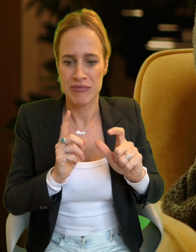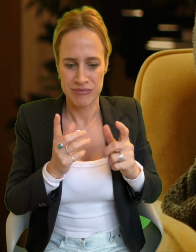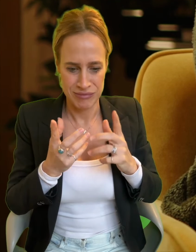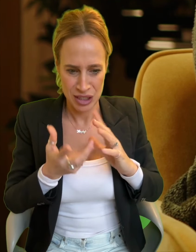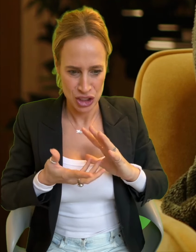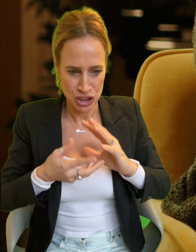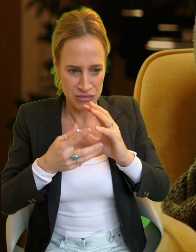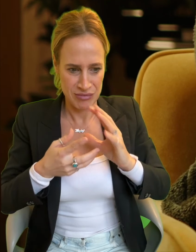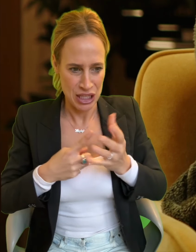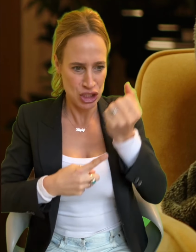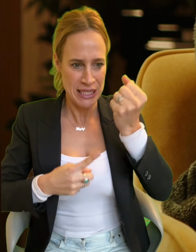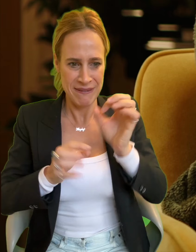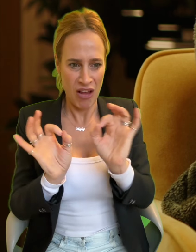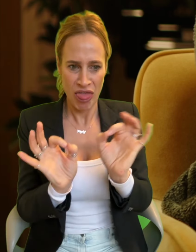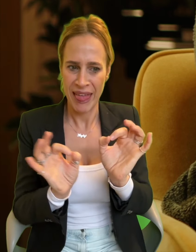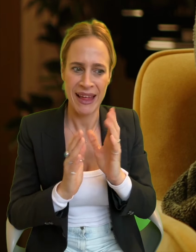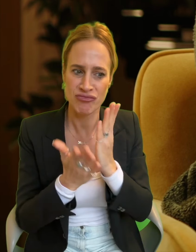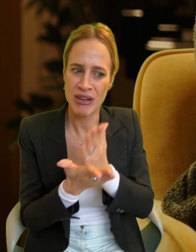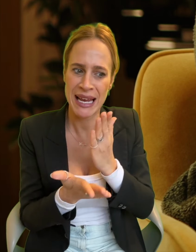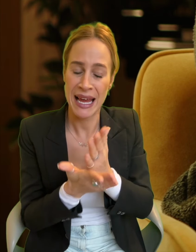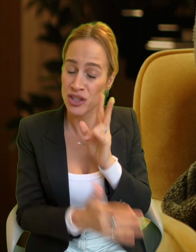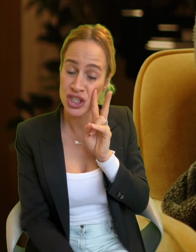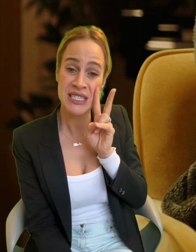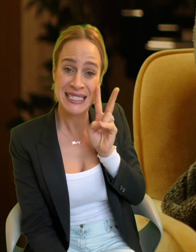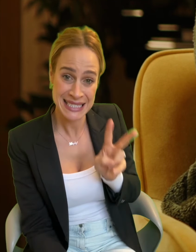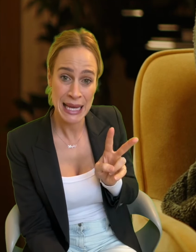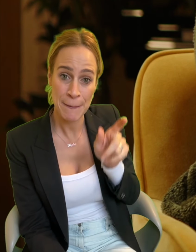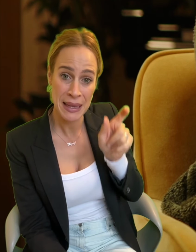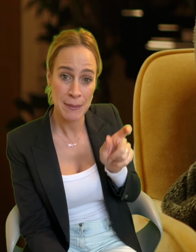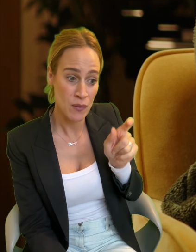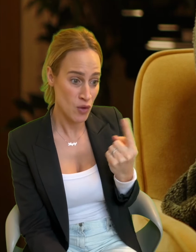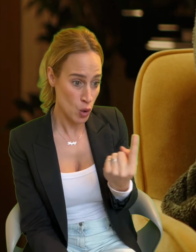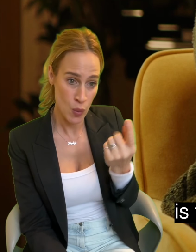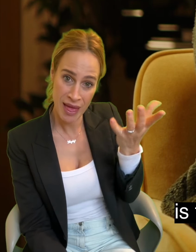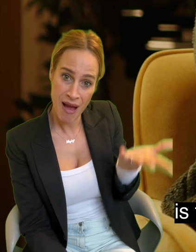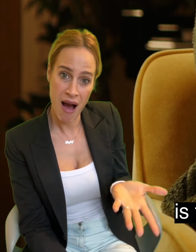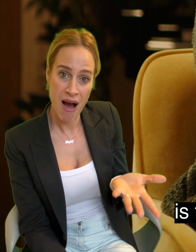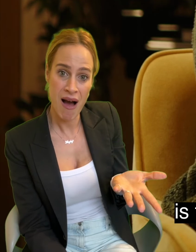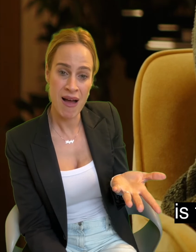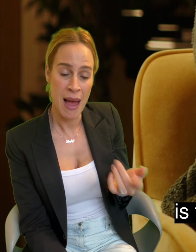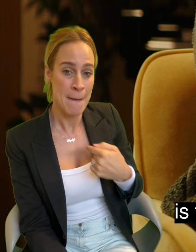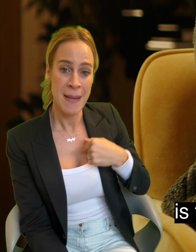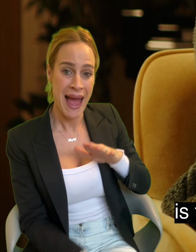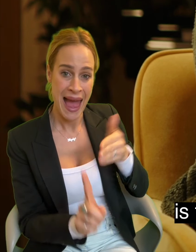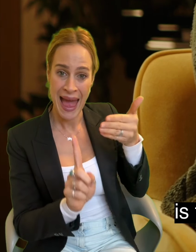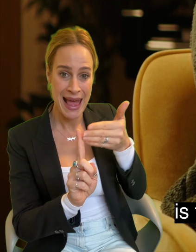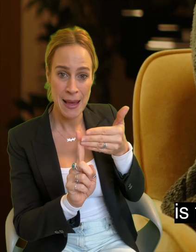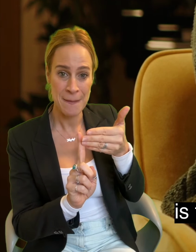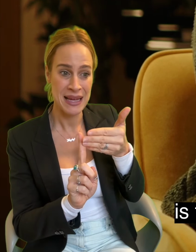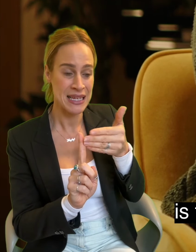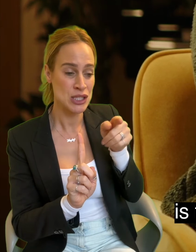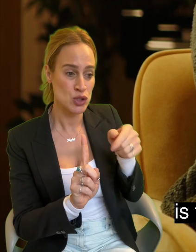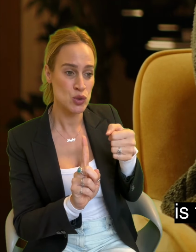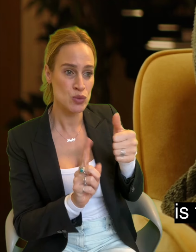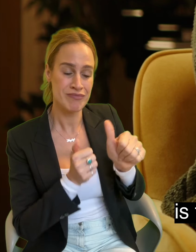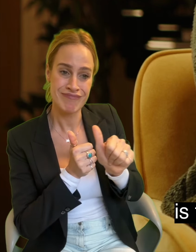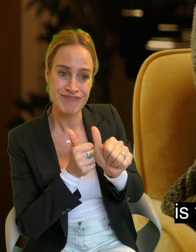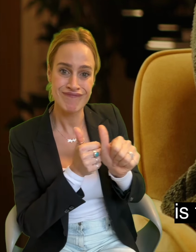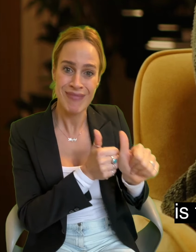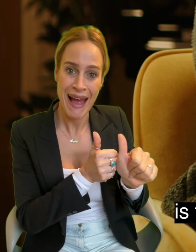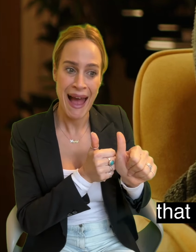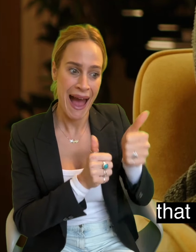they are. And basically my purpose is to just fight for people who sometimes get left